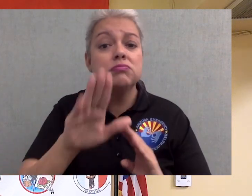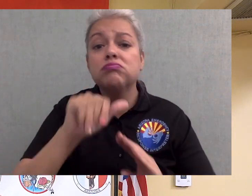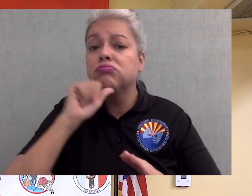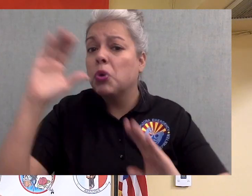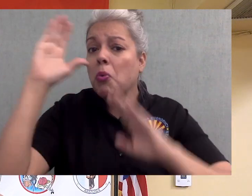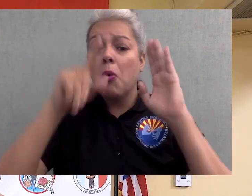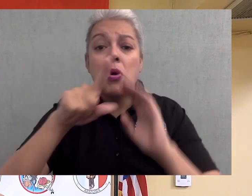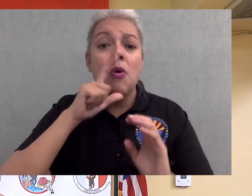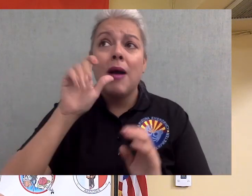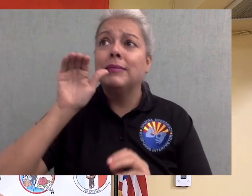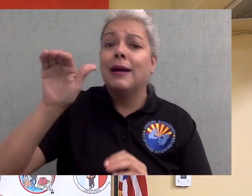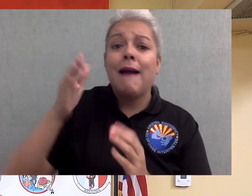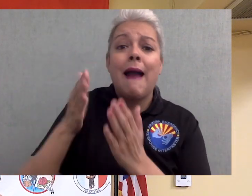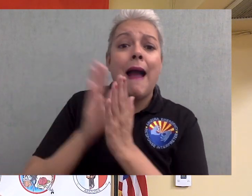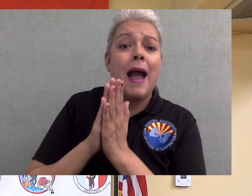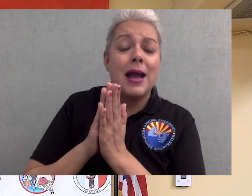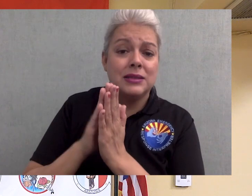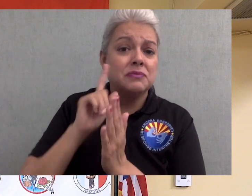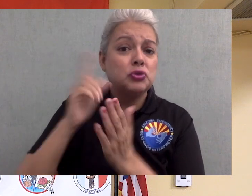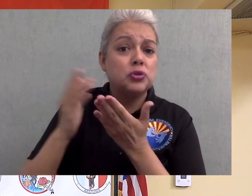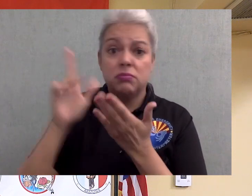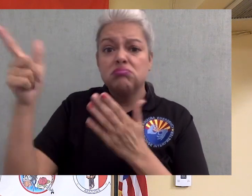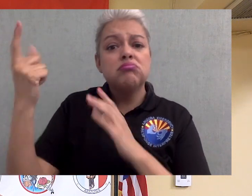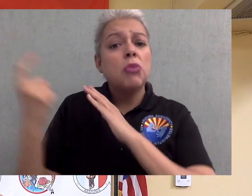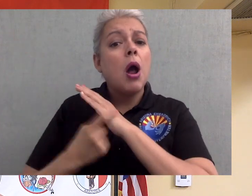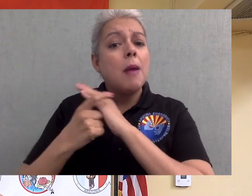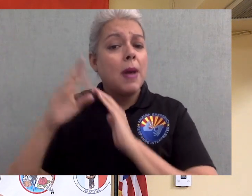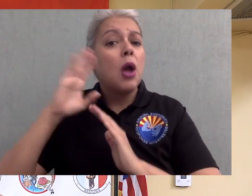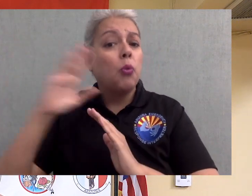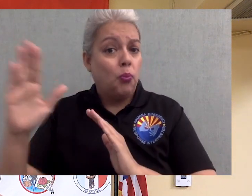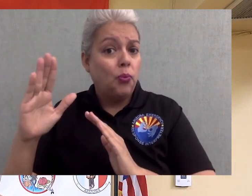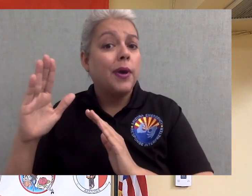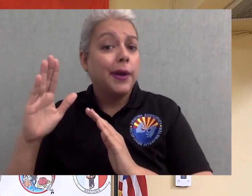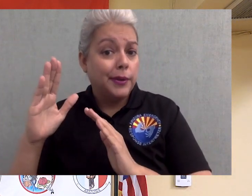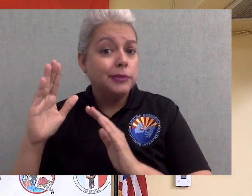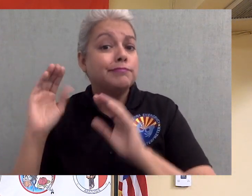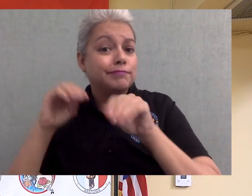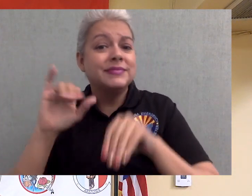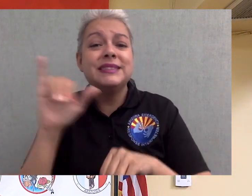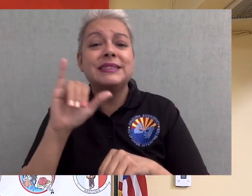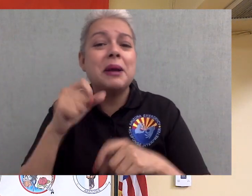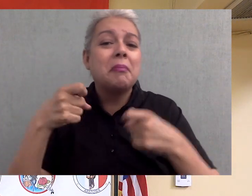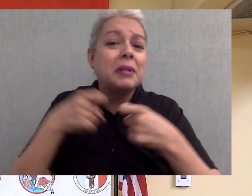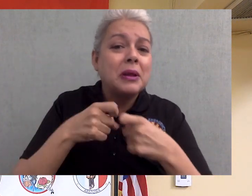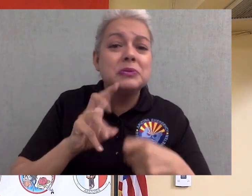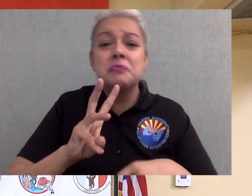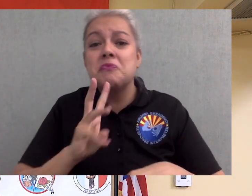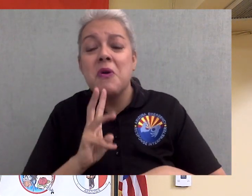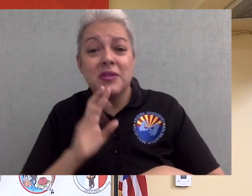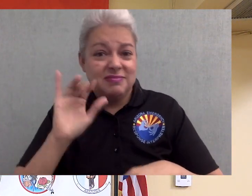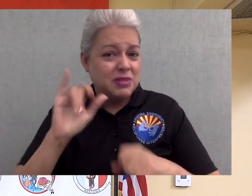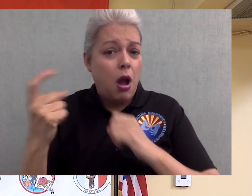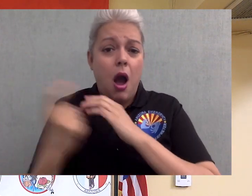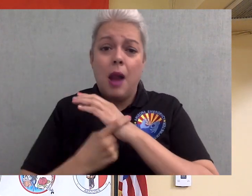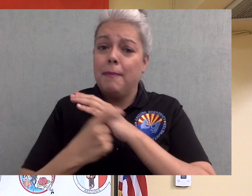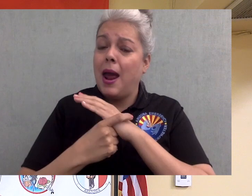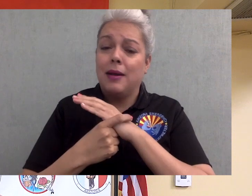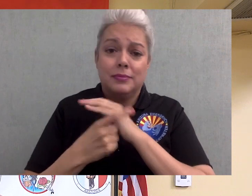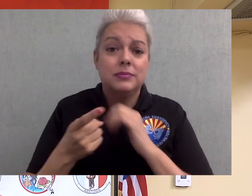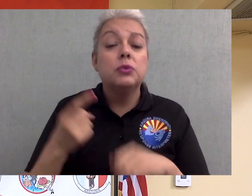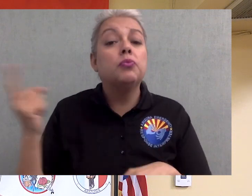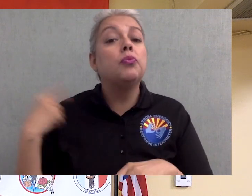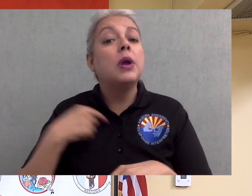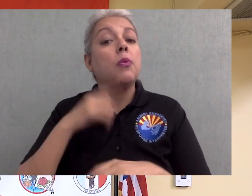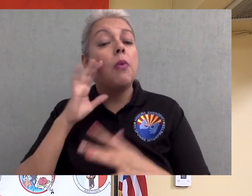have to ask for the service. It will be automatically installed, someone like a utility. And they will be contacting you just